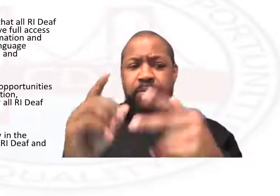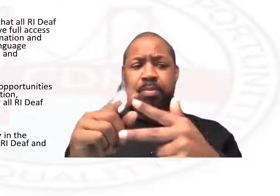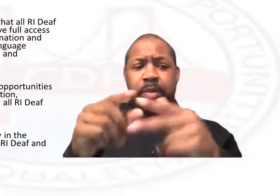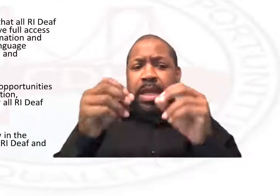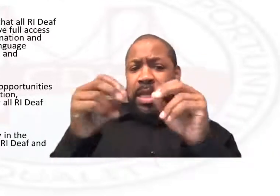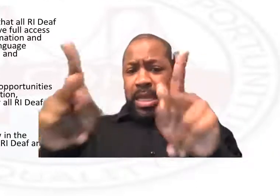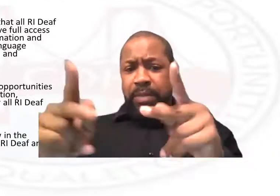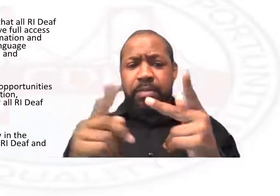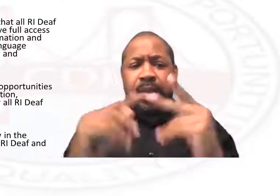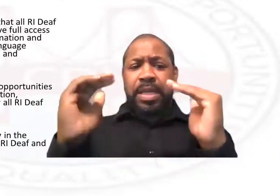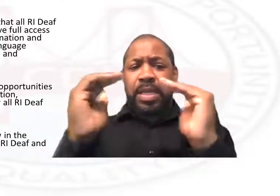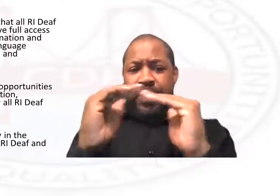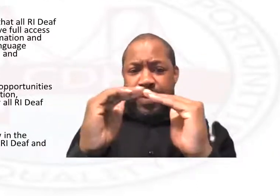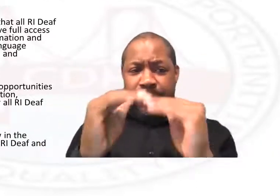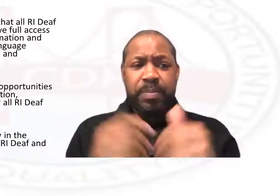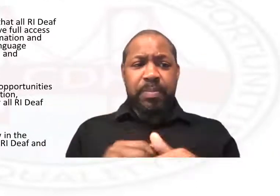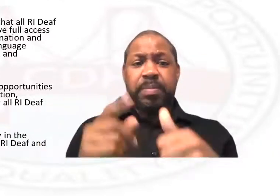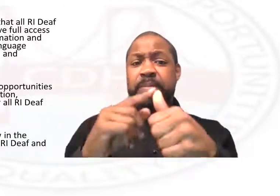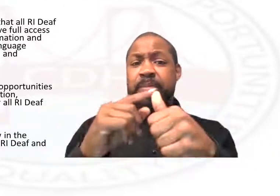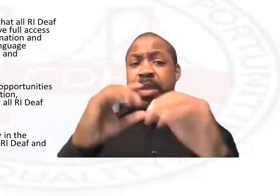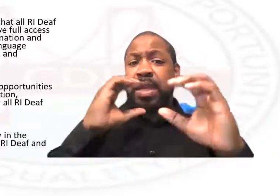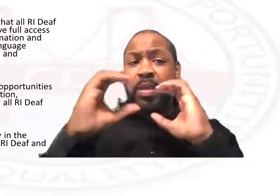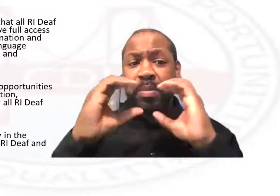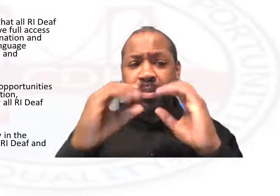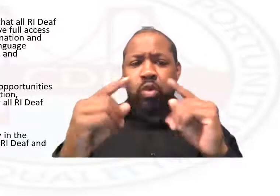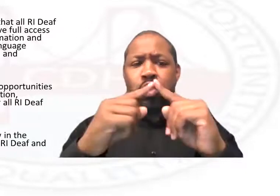three. Communication access